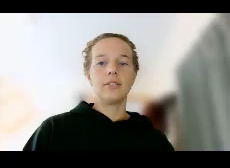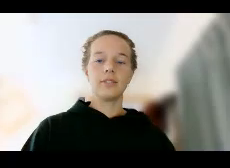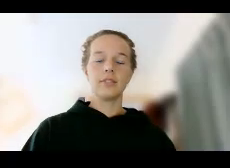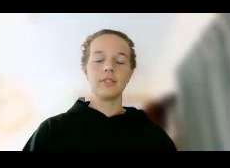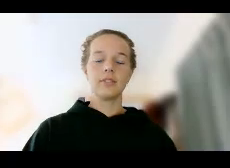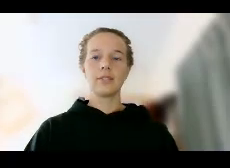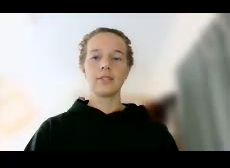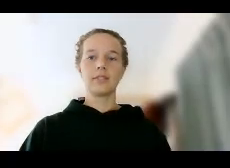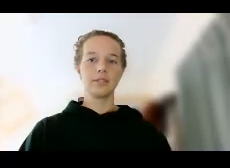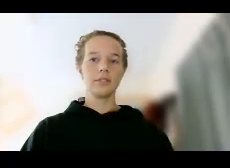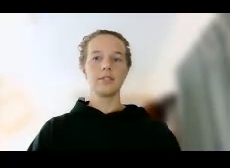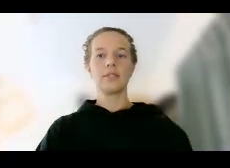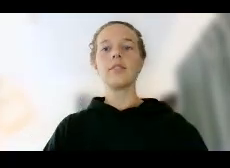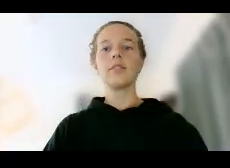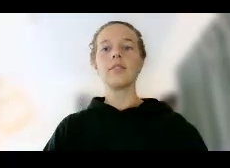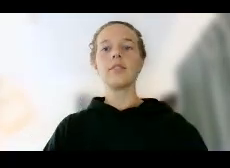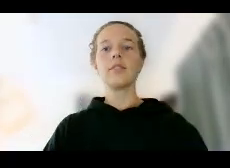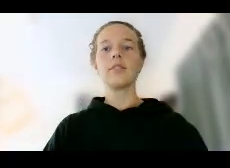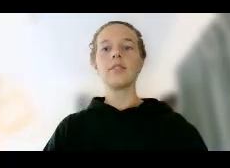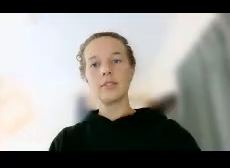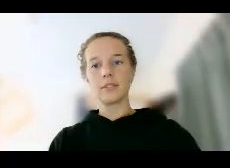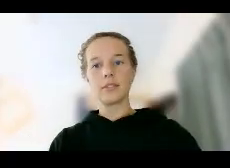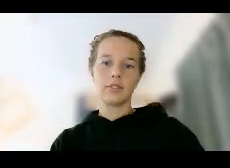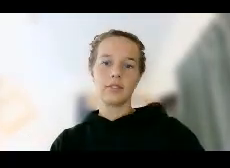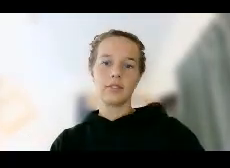Well, we're probably 50 to 20 years behind Washington.